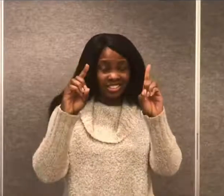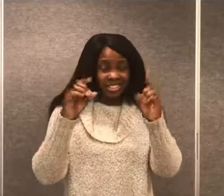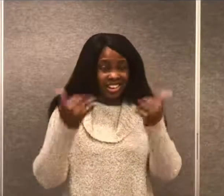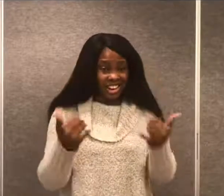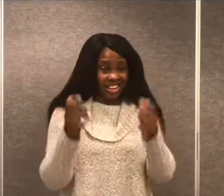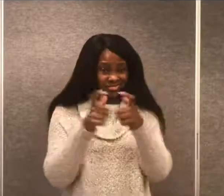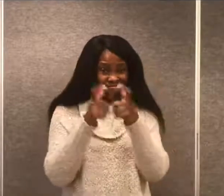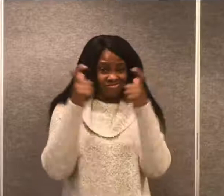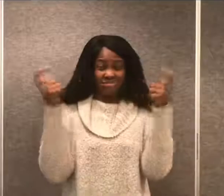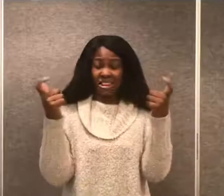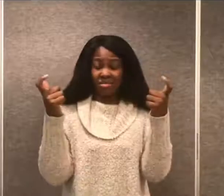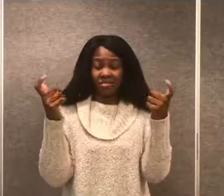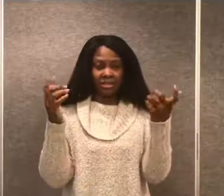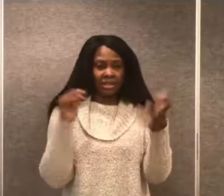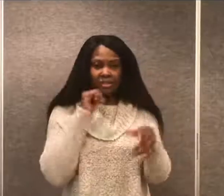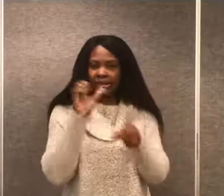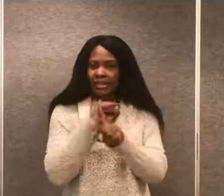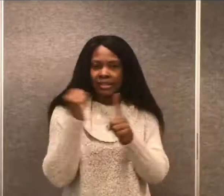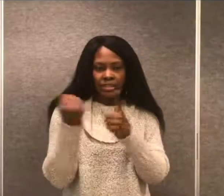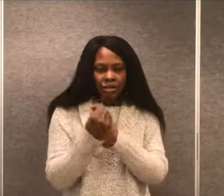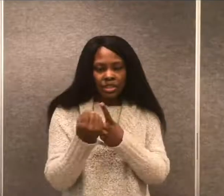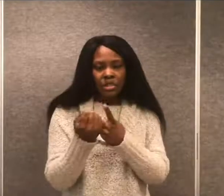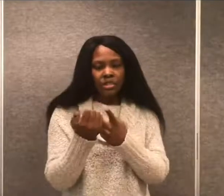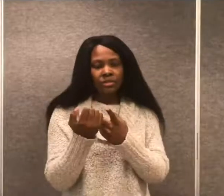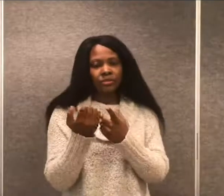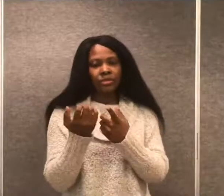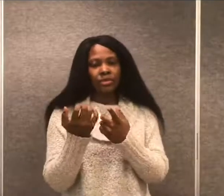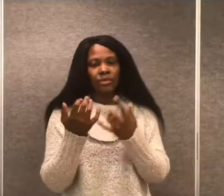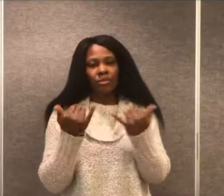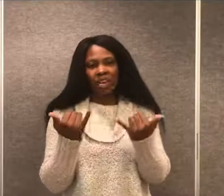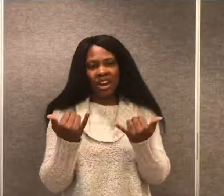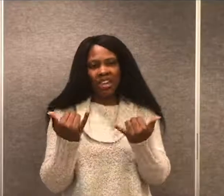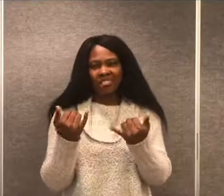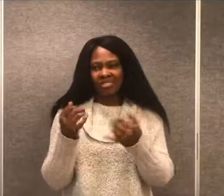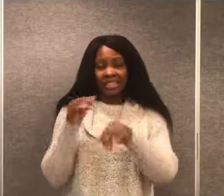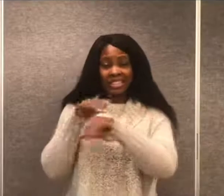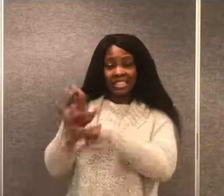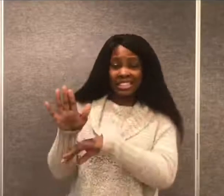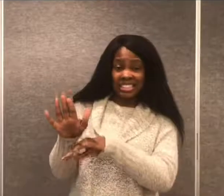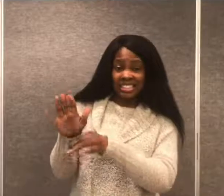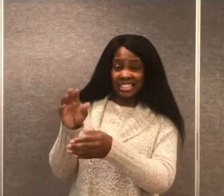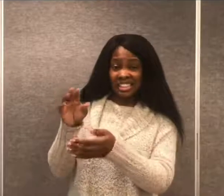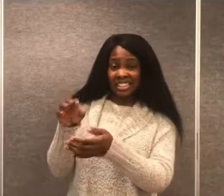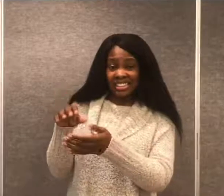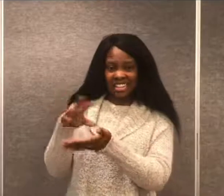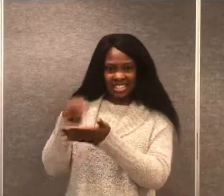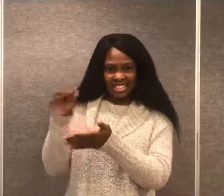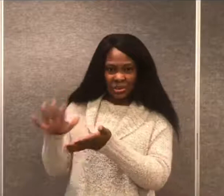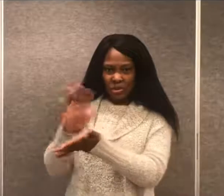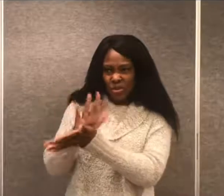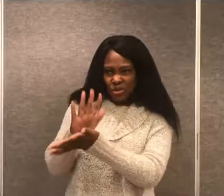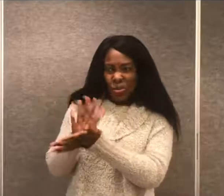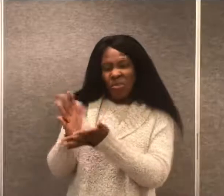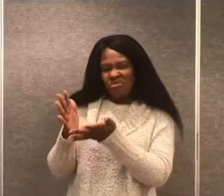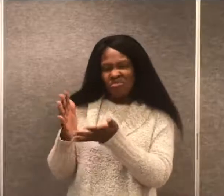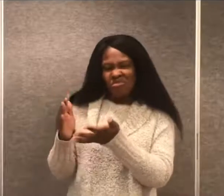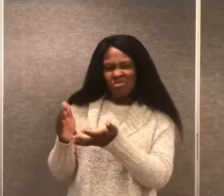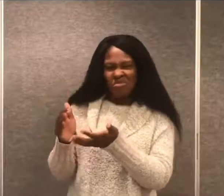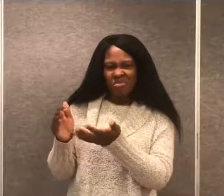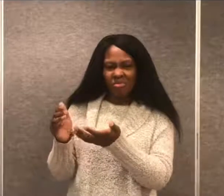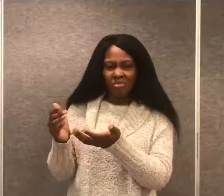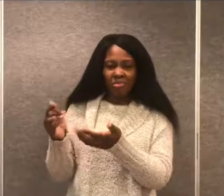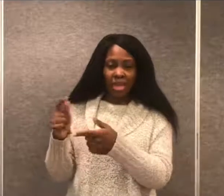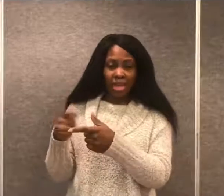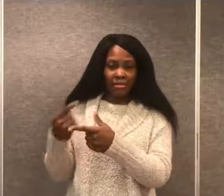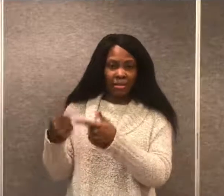a situation where it's going to be just school, because the kids are at home. And when I'm talking about my own teenager